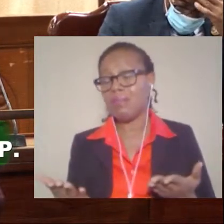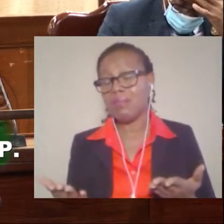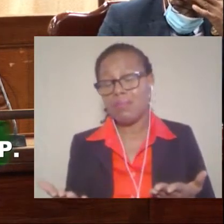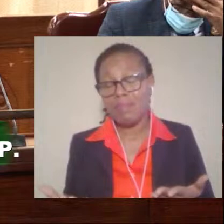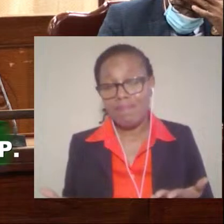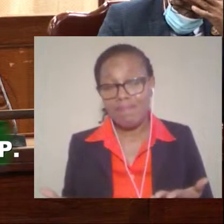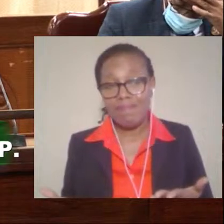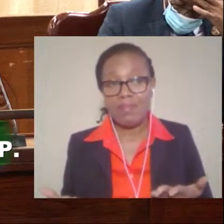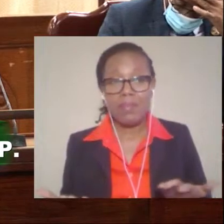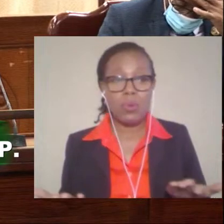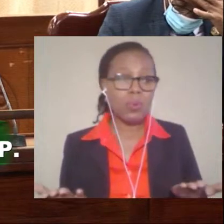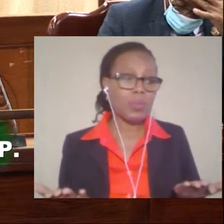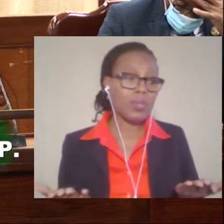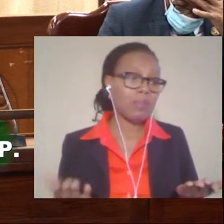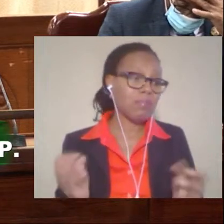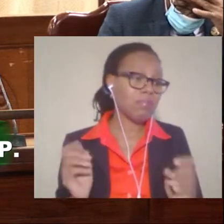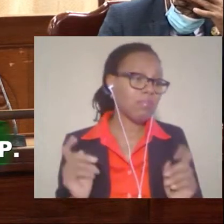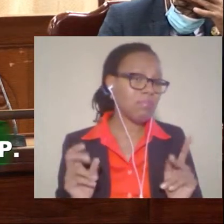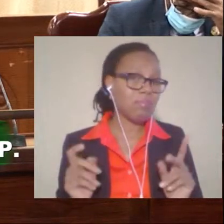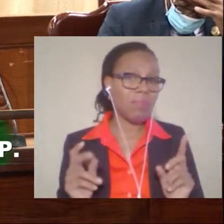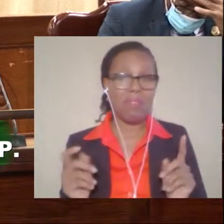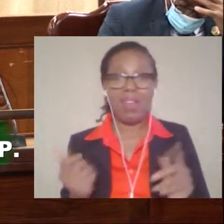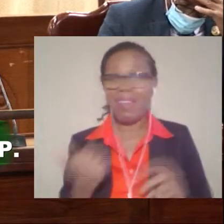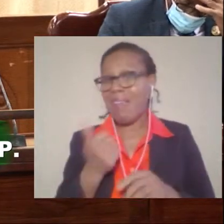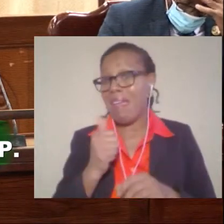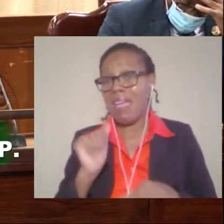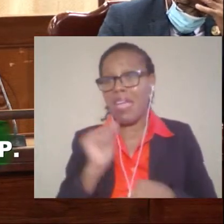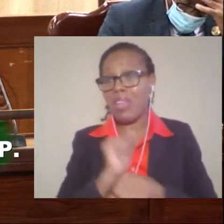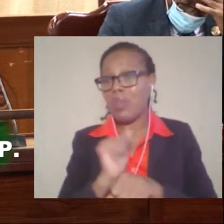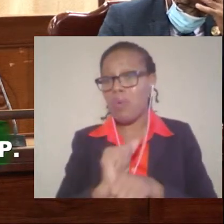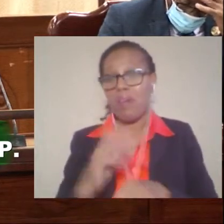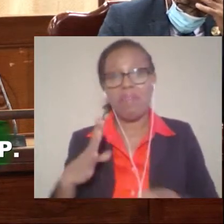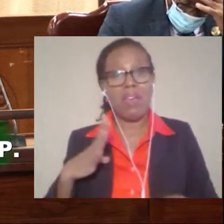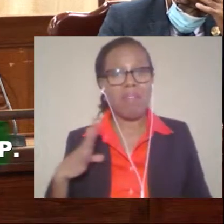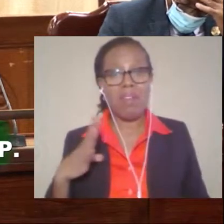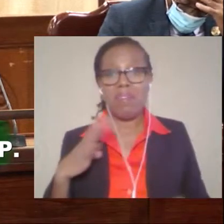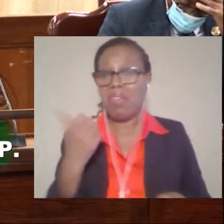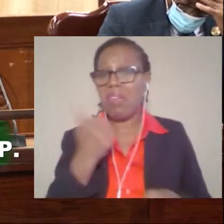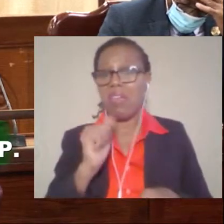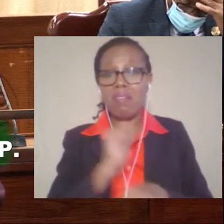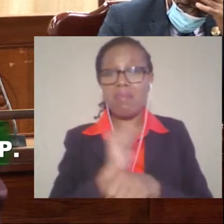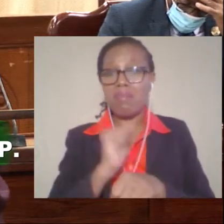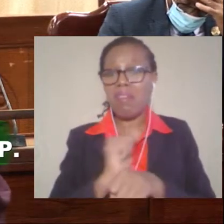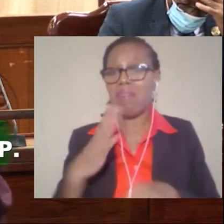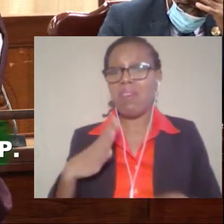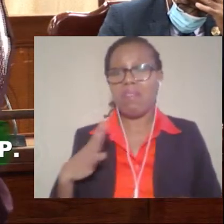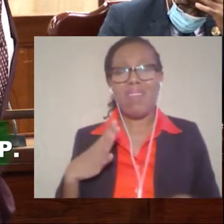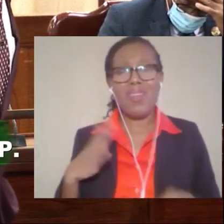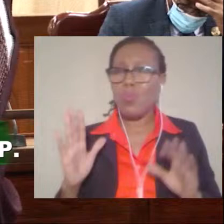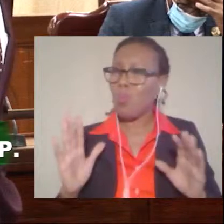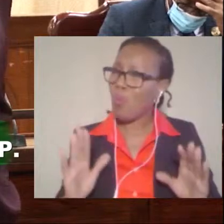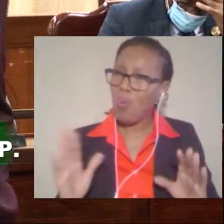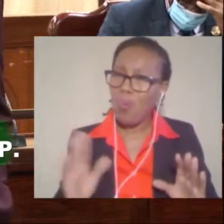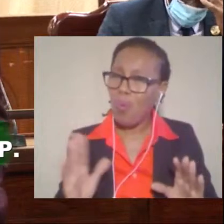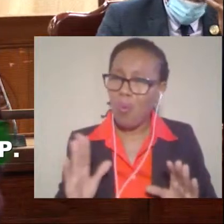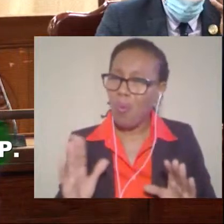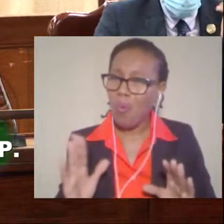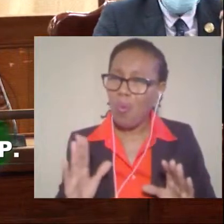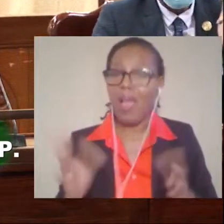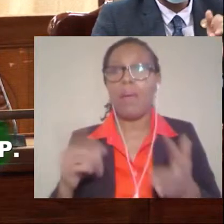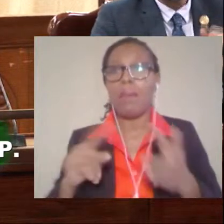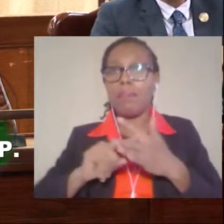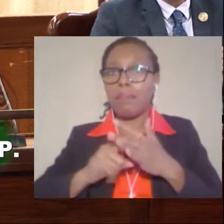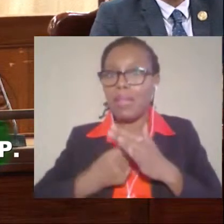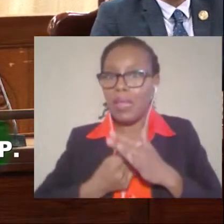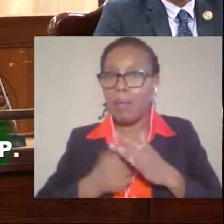for any job and be satisfied with that. That must be a stepping stone to something better.